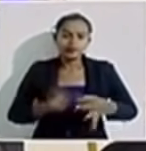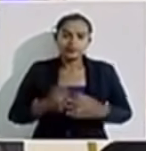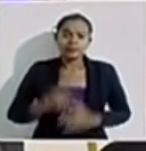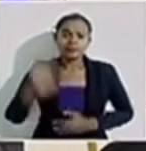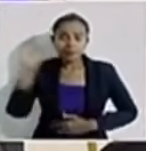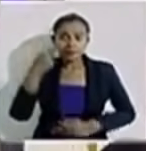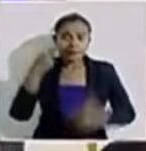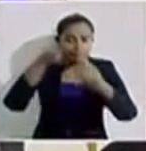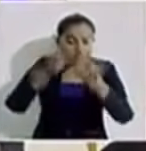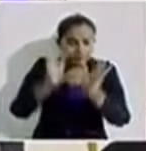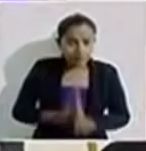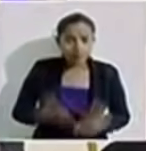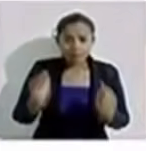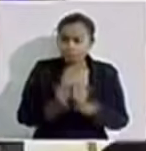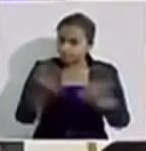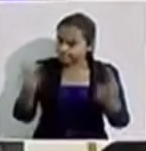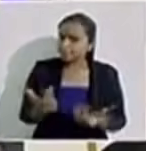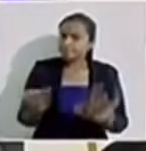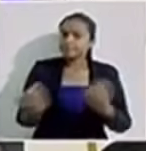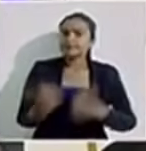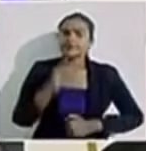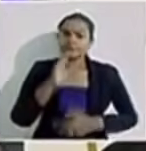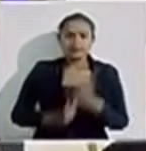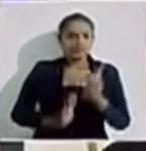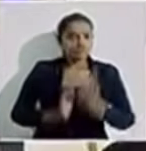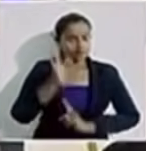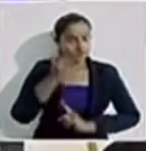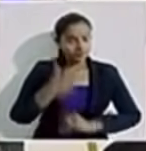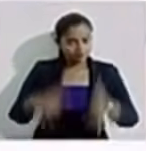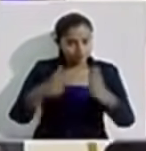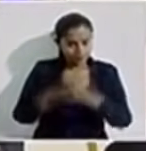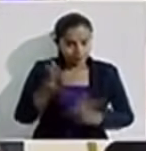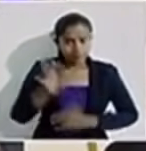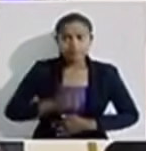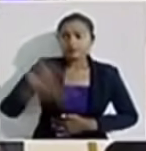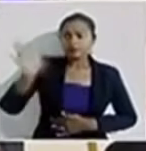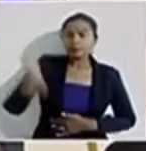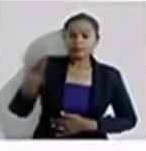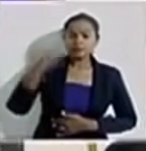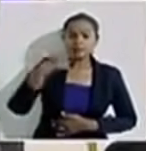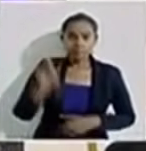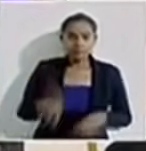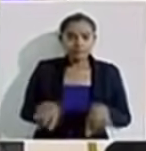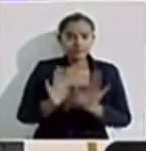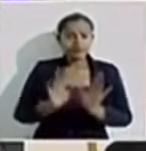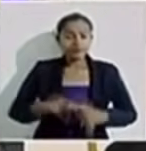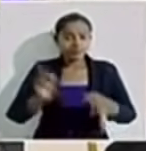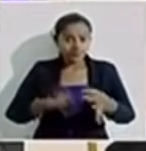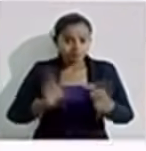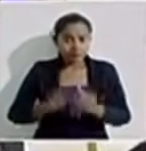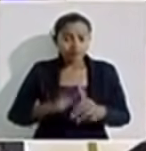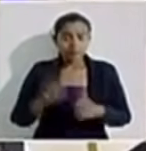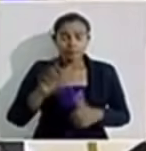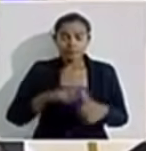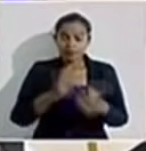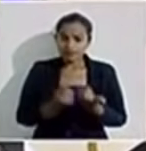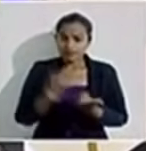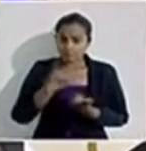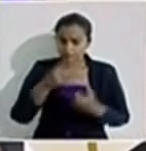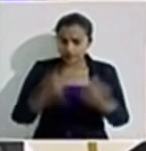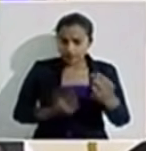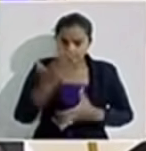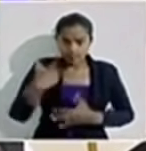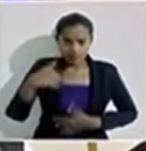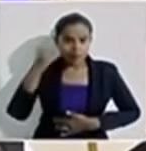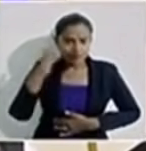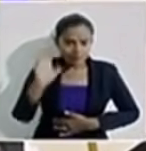taken. The President is expected to fly overseas. Even in the case of the April 21st attacks, we are aware that intelligence units had prior